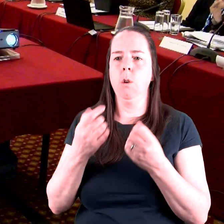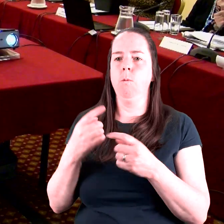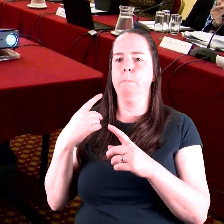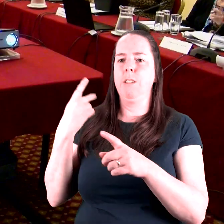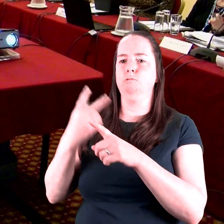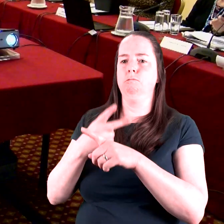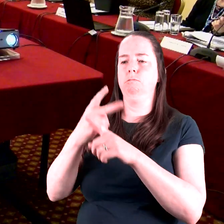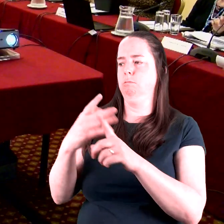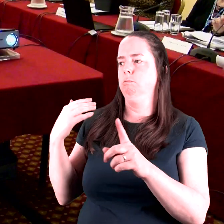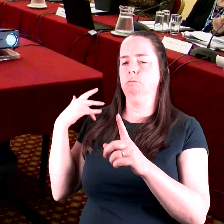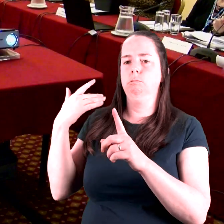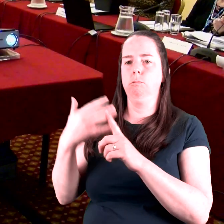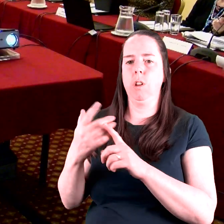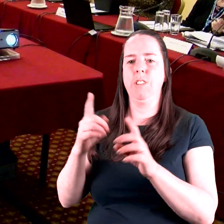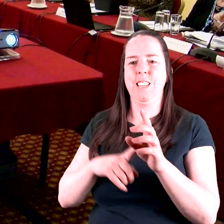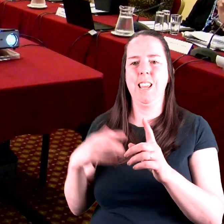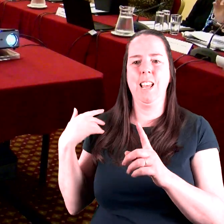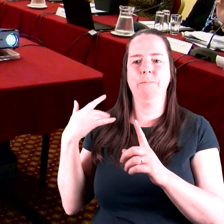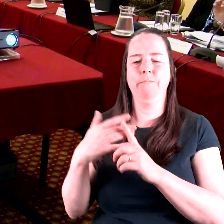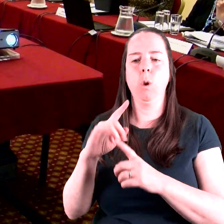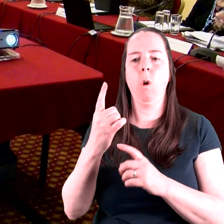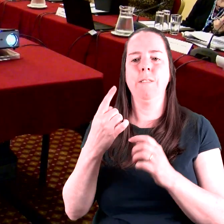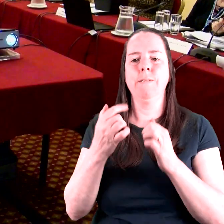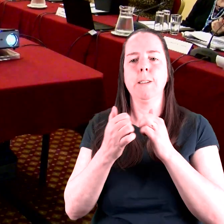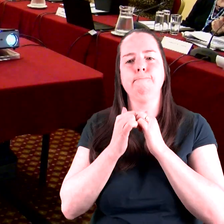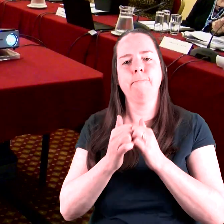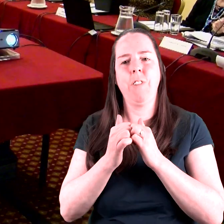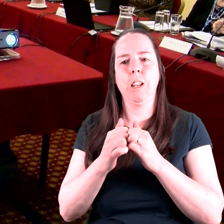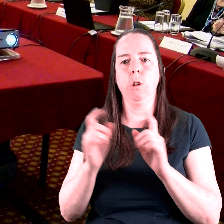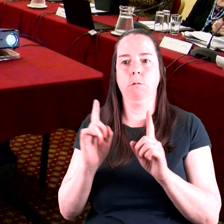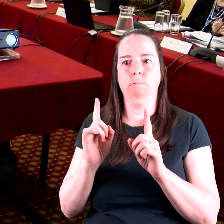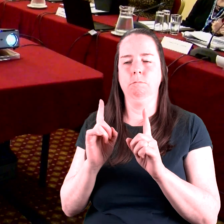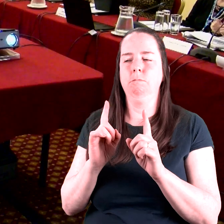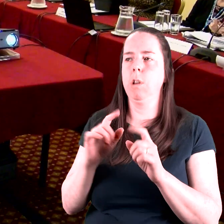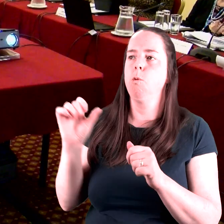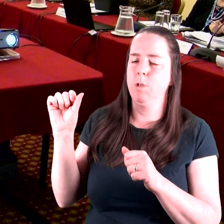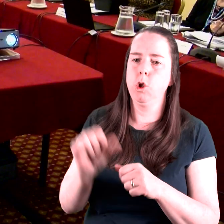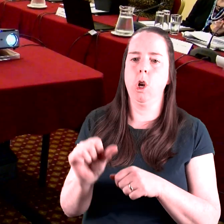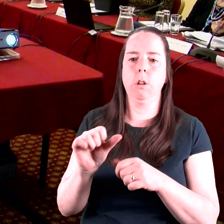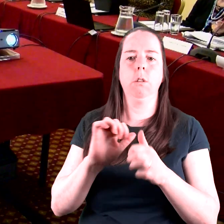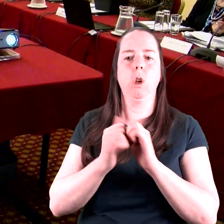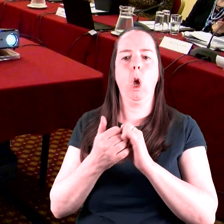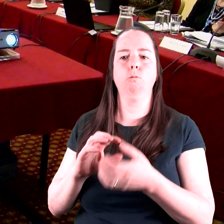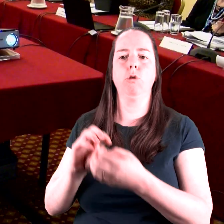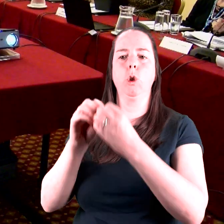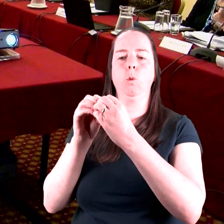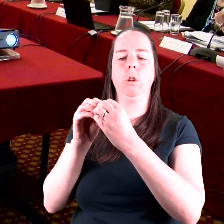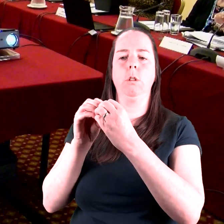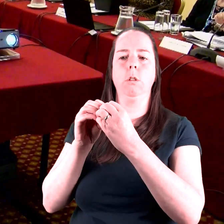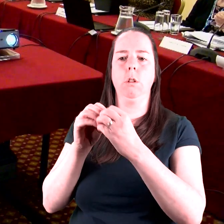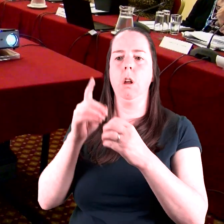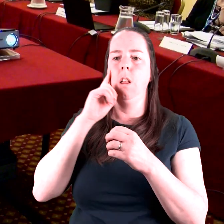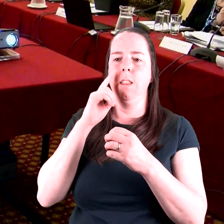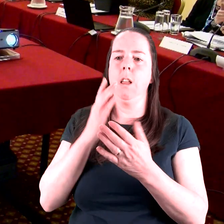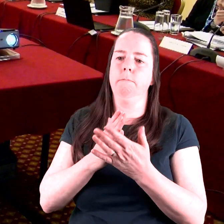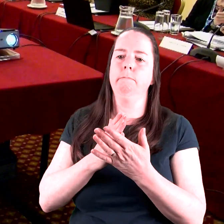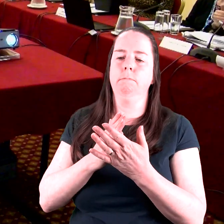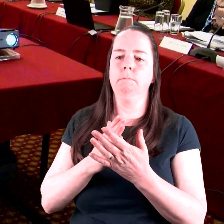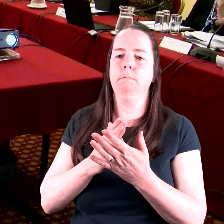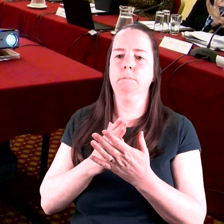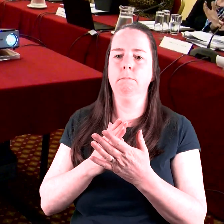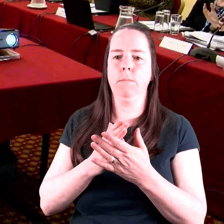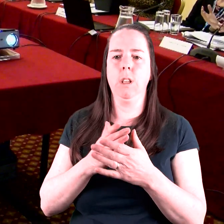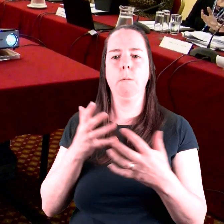kind of iterated over the past year, and one of the key values in that is around we should really be co-producing. And I think